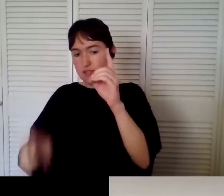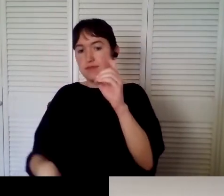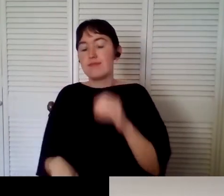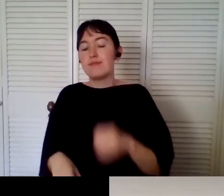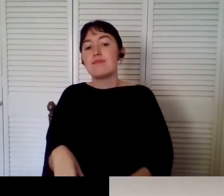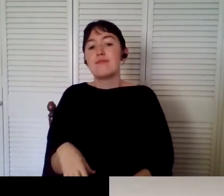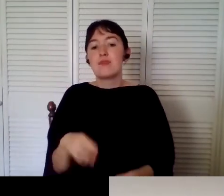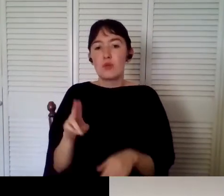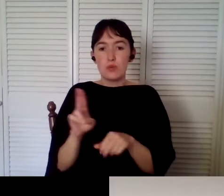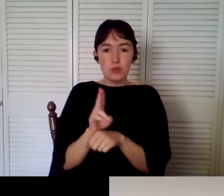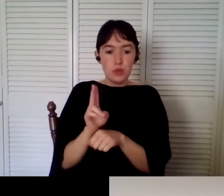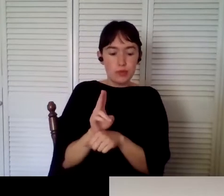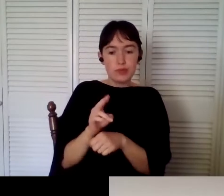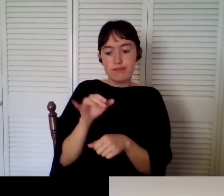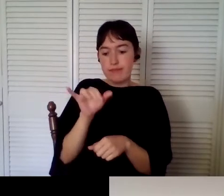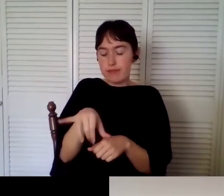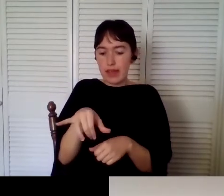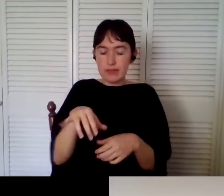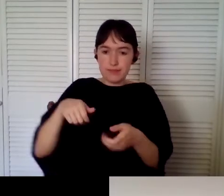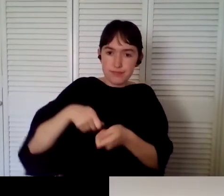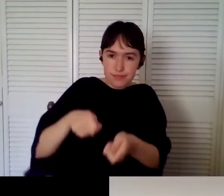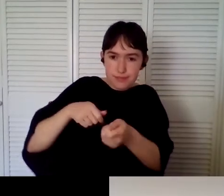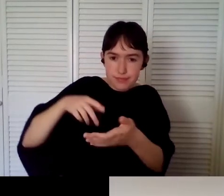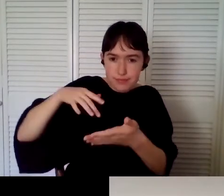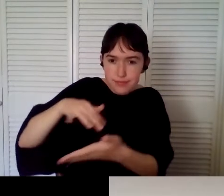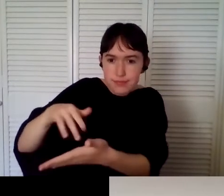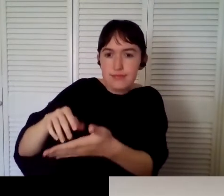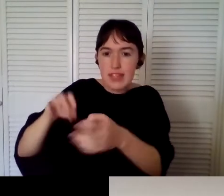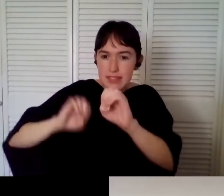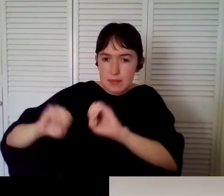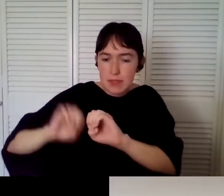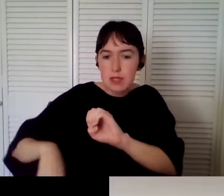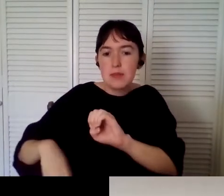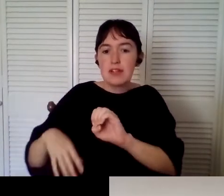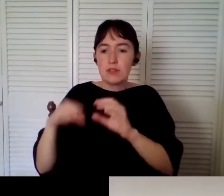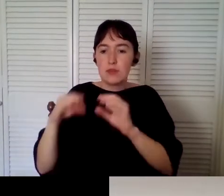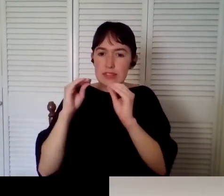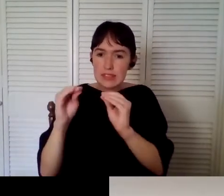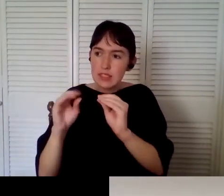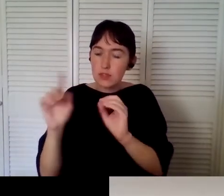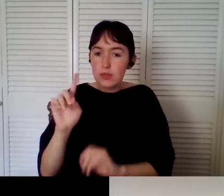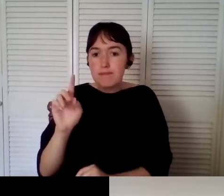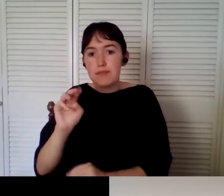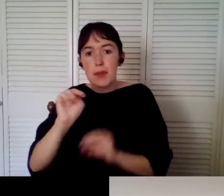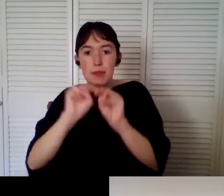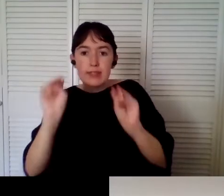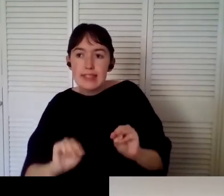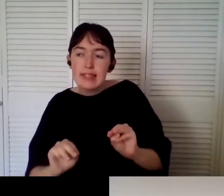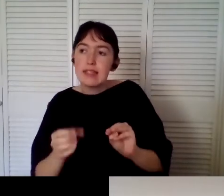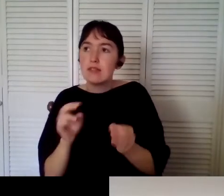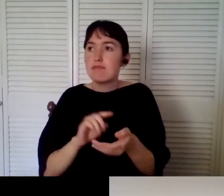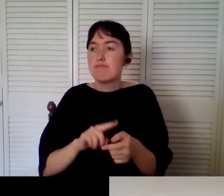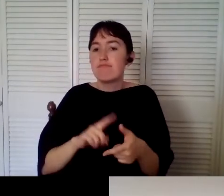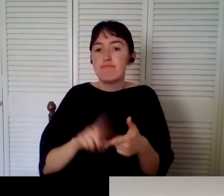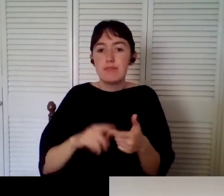to teach at a museum or in a classroom in order to reinforce what students are already learning about world history and human history. So I